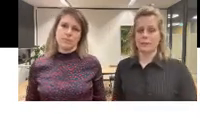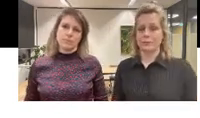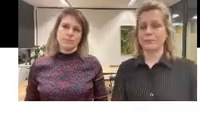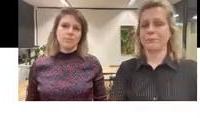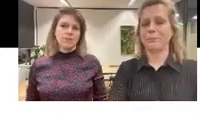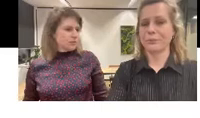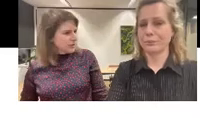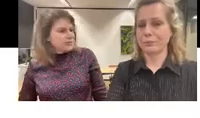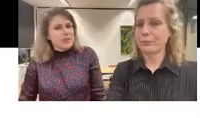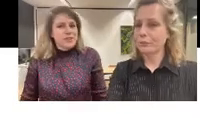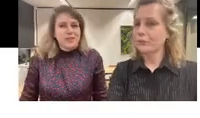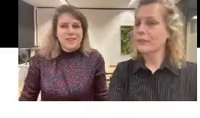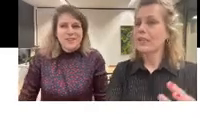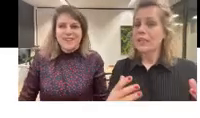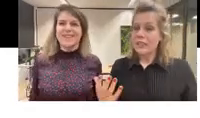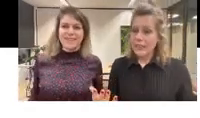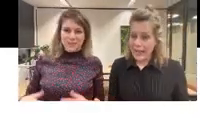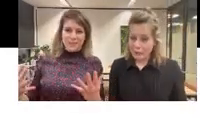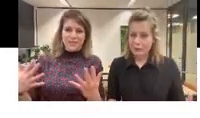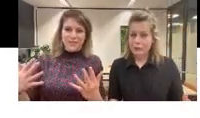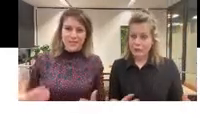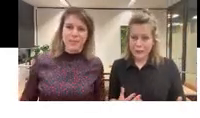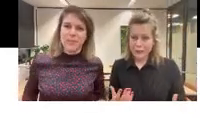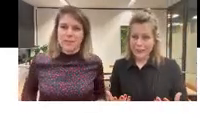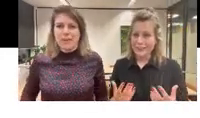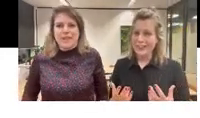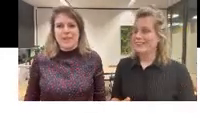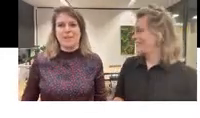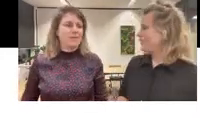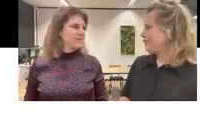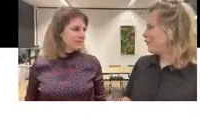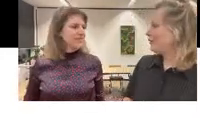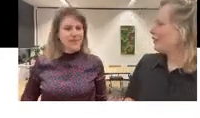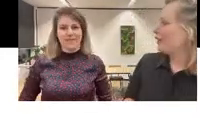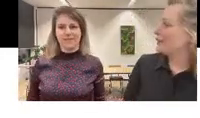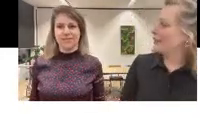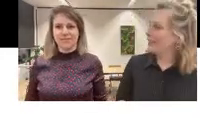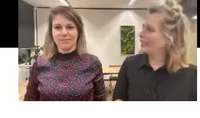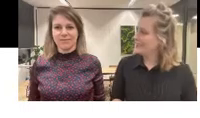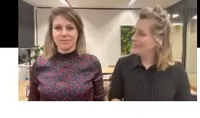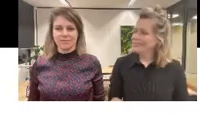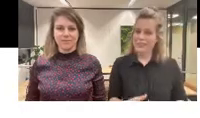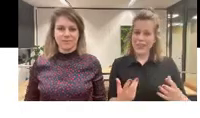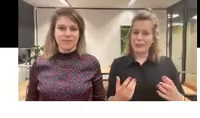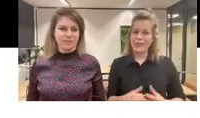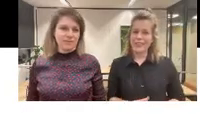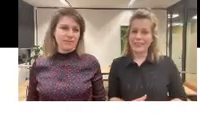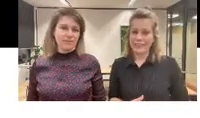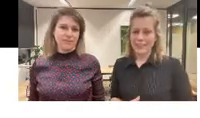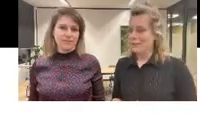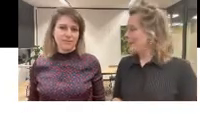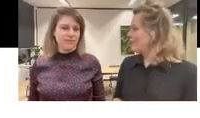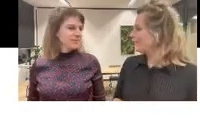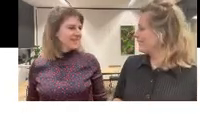effect. But further research is needed. Yeah, further research is also now